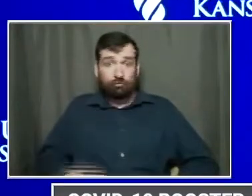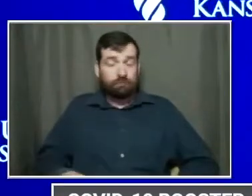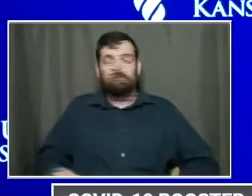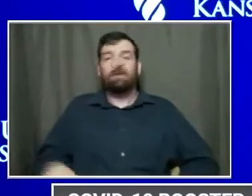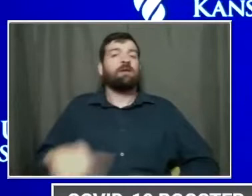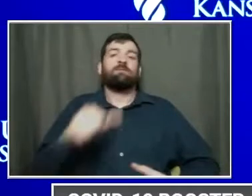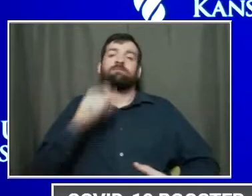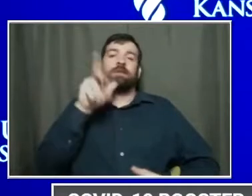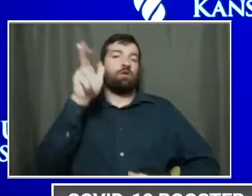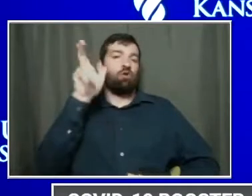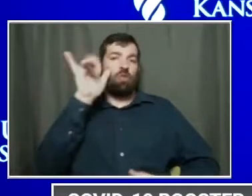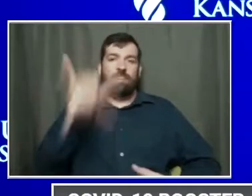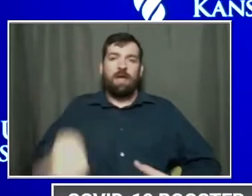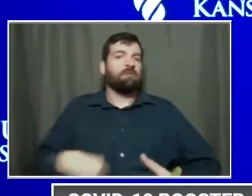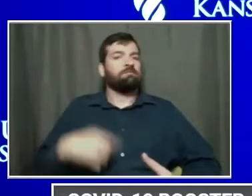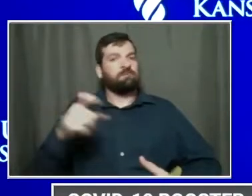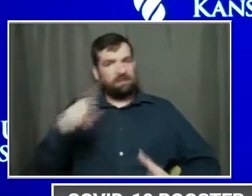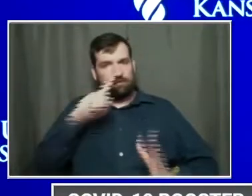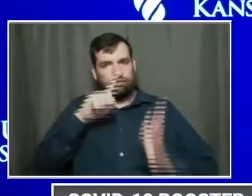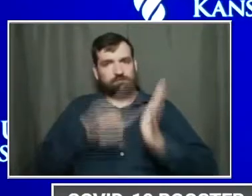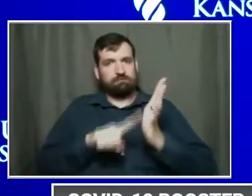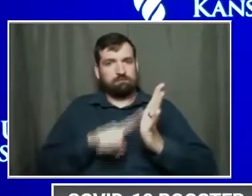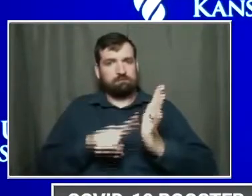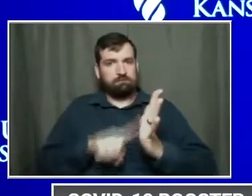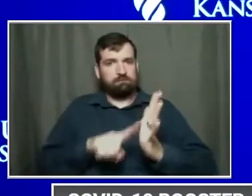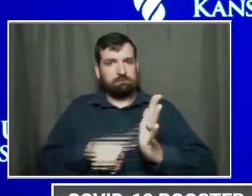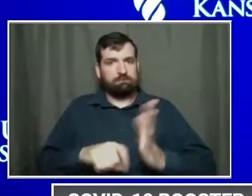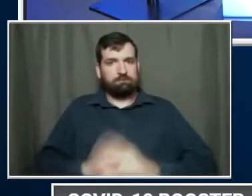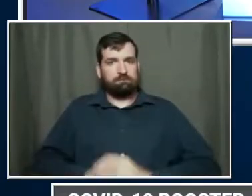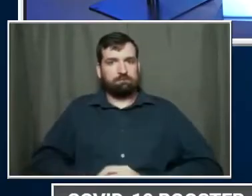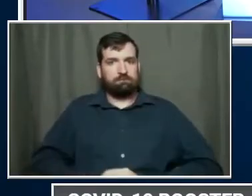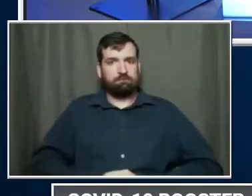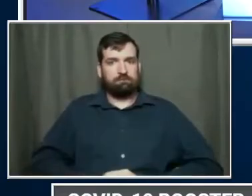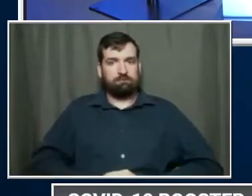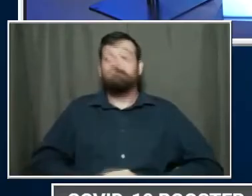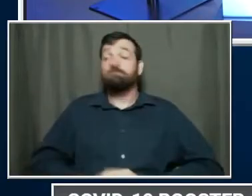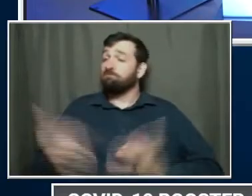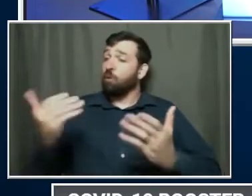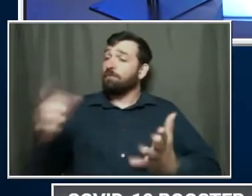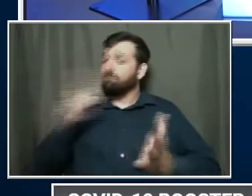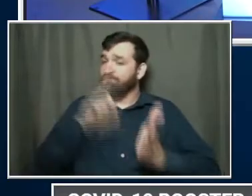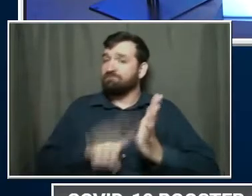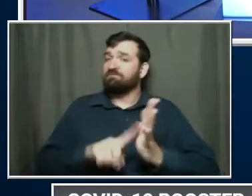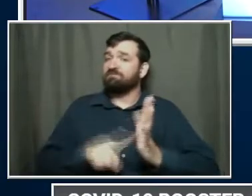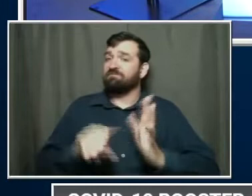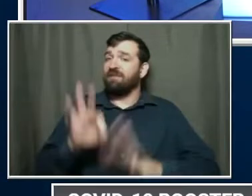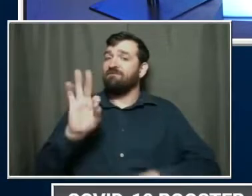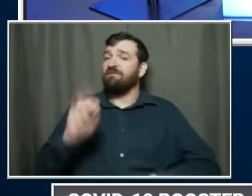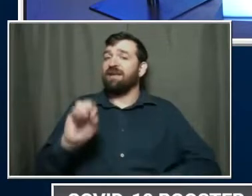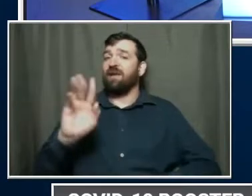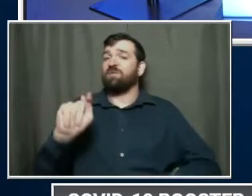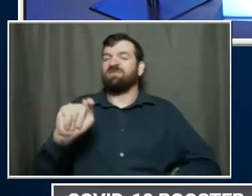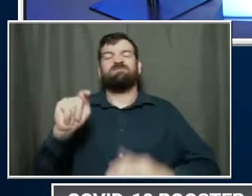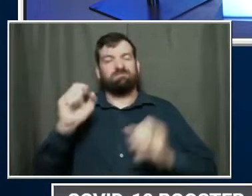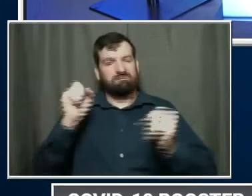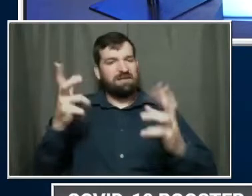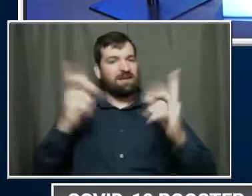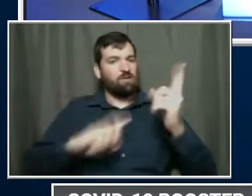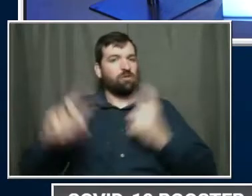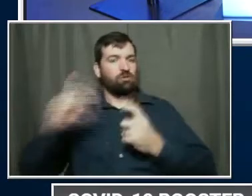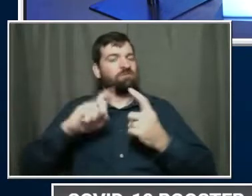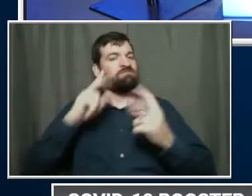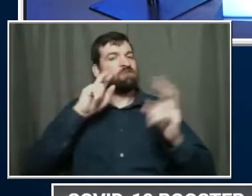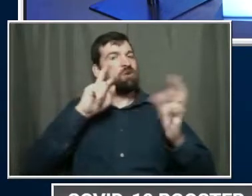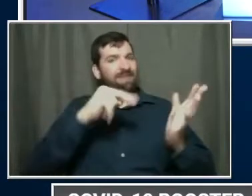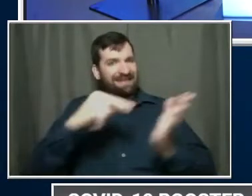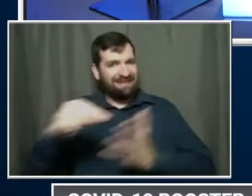That's something I'd need to look into. Okay. We'll look into it, find out. Yeah. We get questions like that all the time. People read things all over, so we got